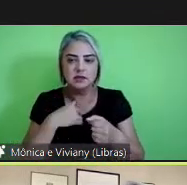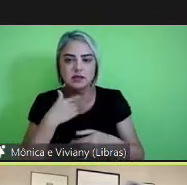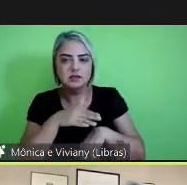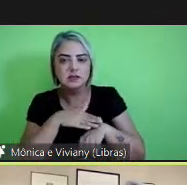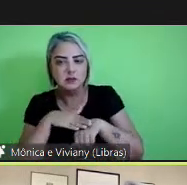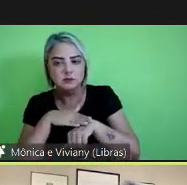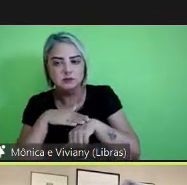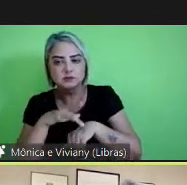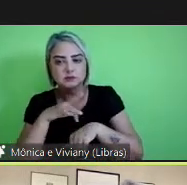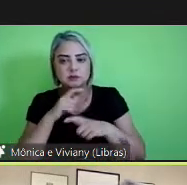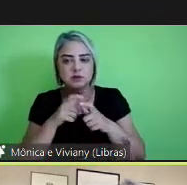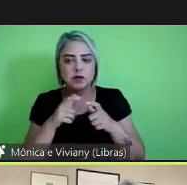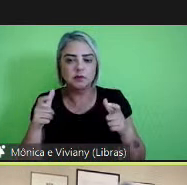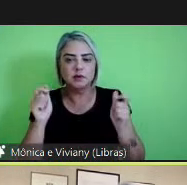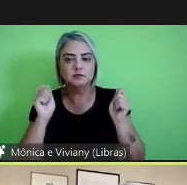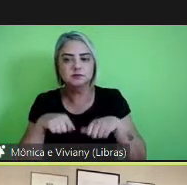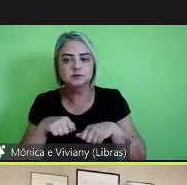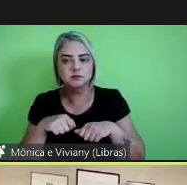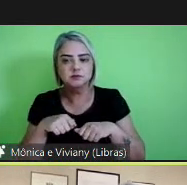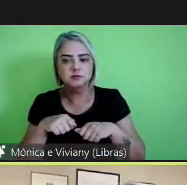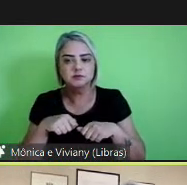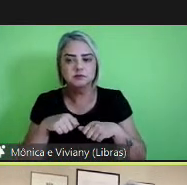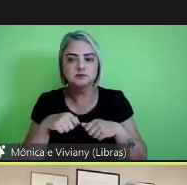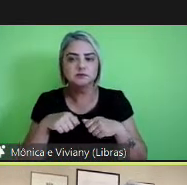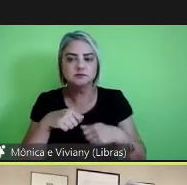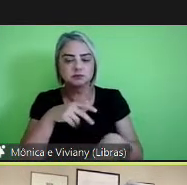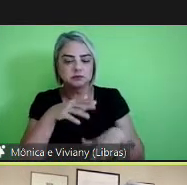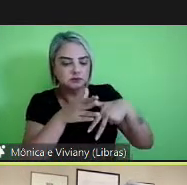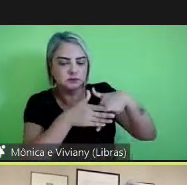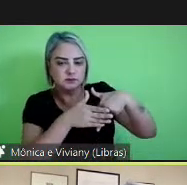odds that a patient will at least try to initiate a behavior.